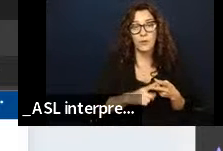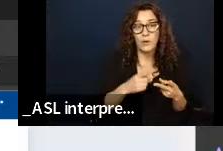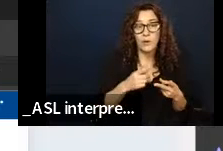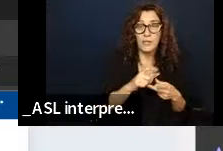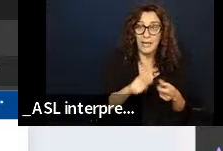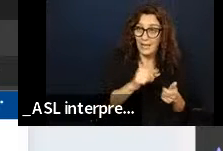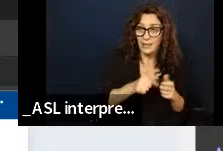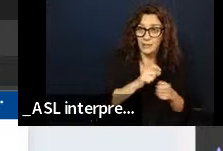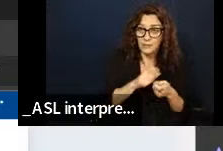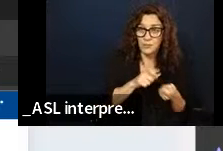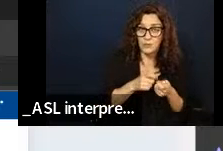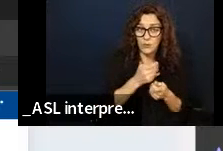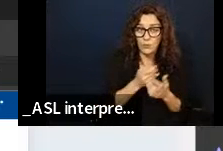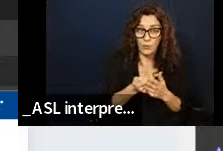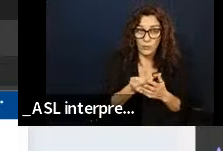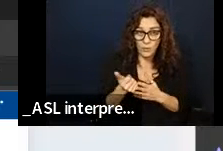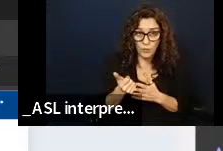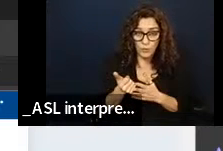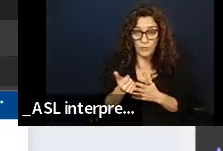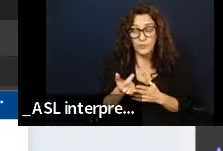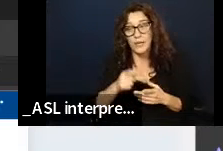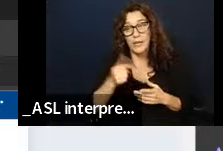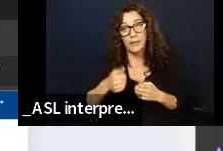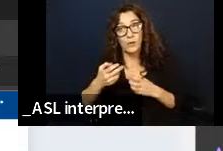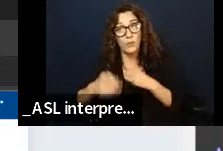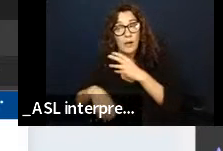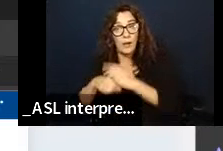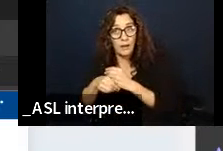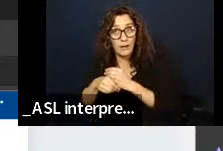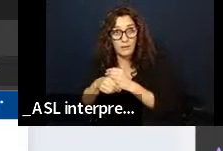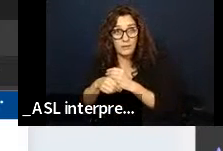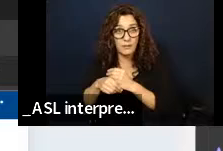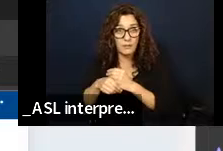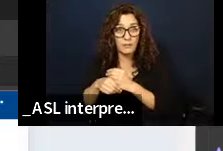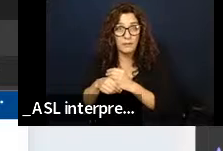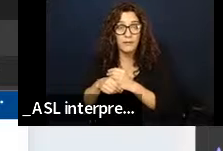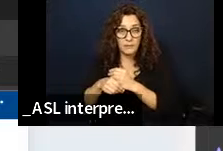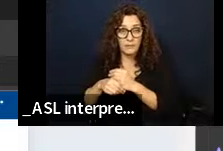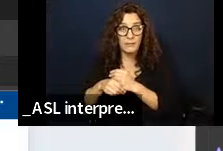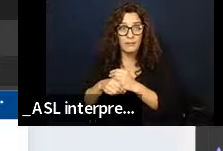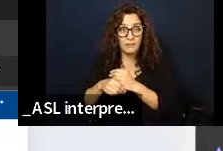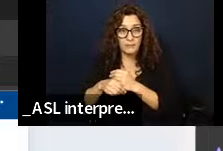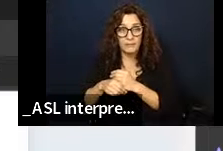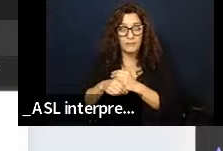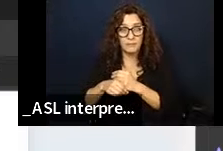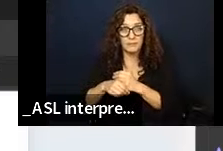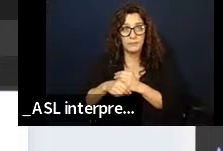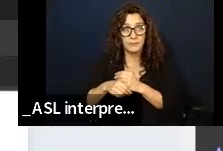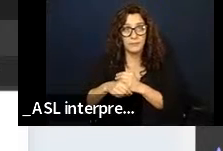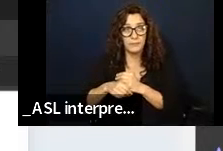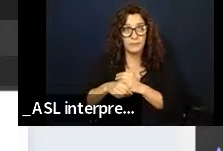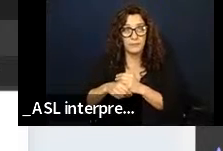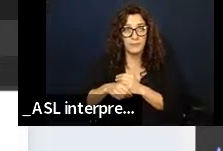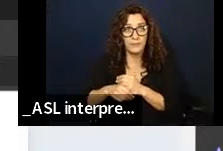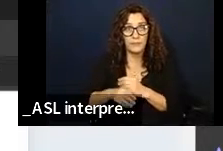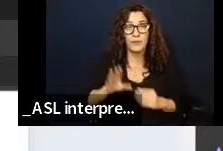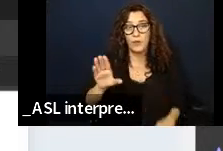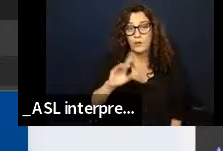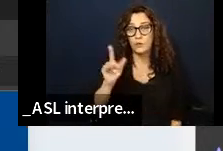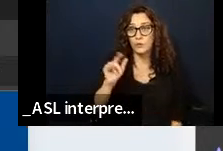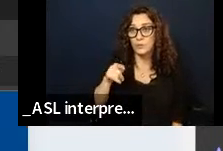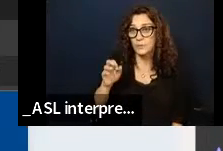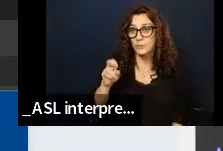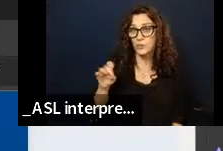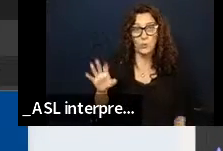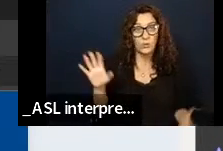from the matrix. If there are things that you would like to see included, perhaps that's something you could mention in the first question, and then your